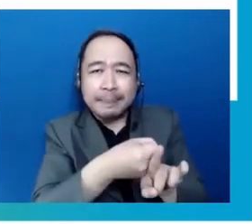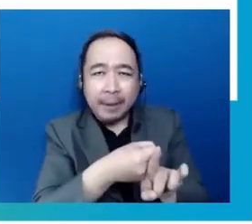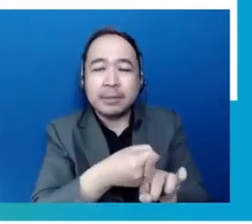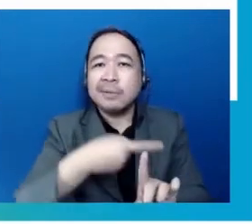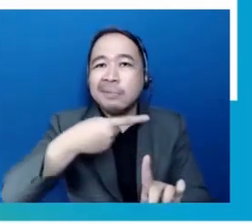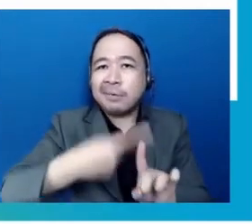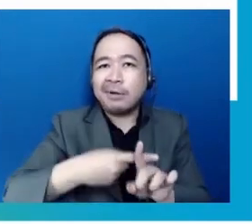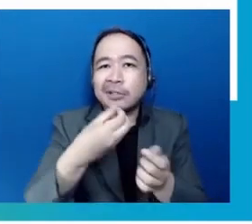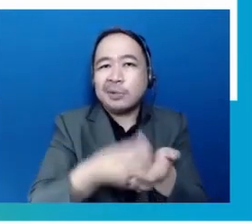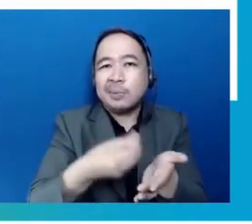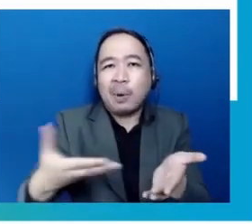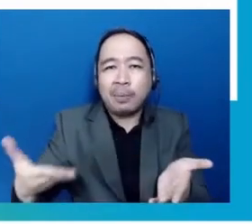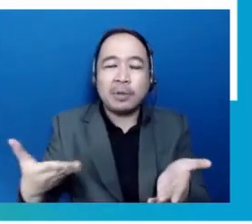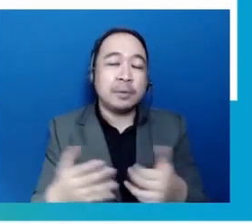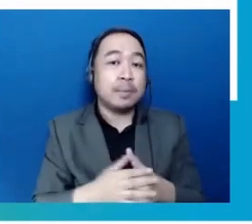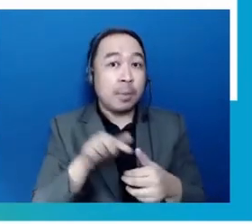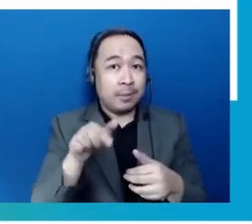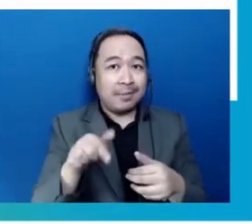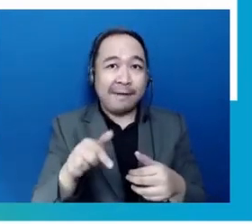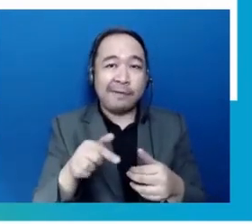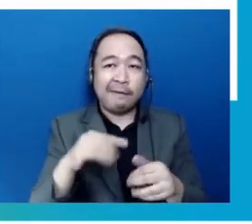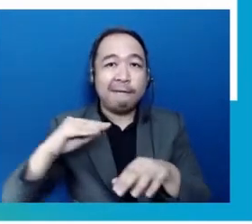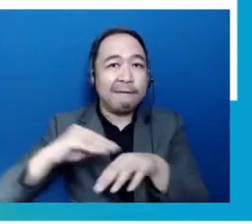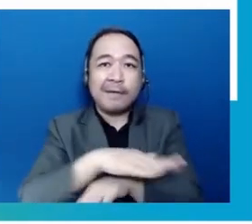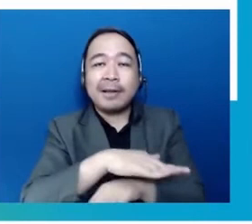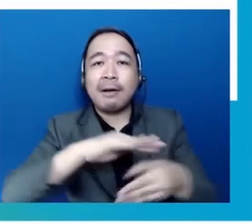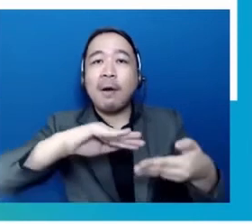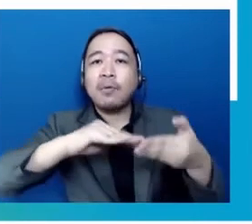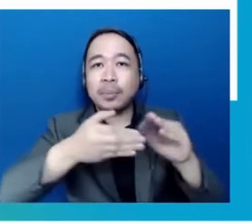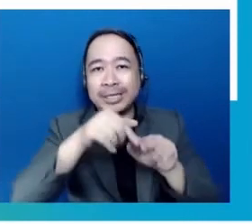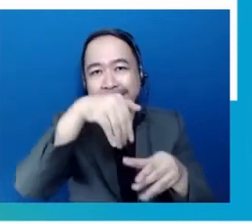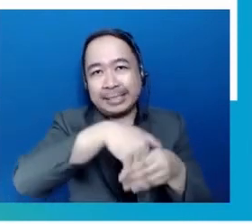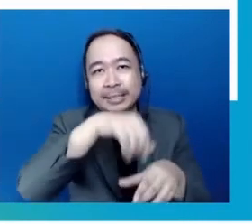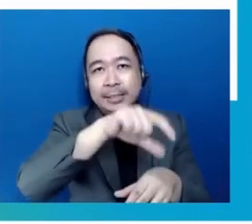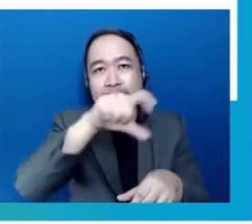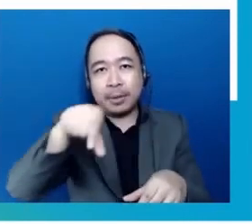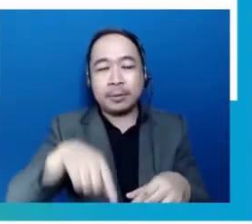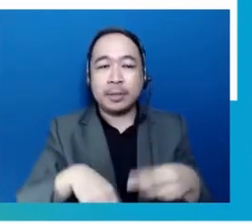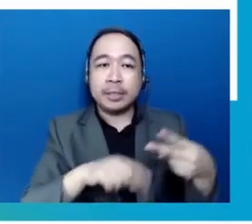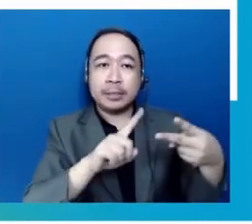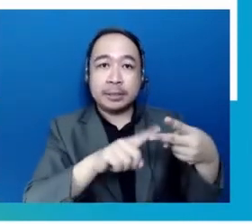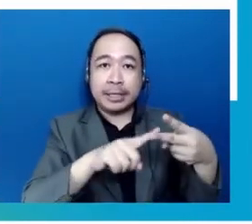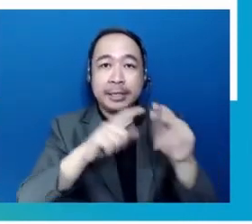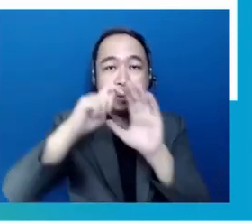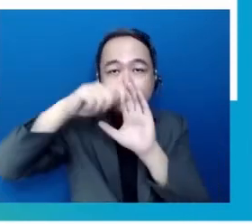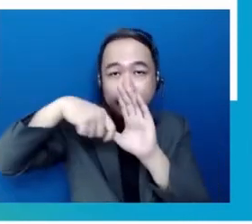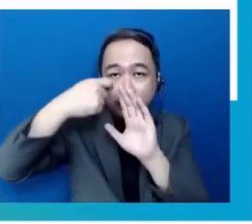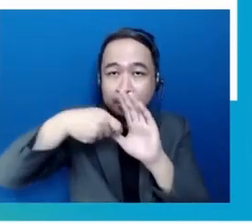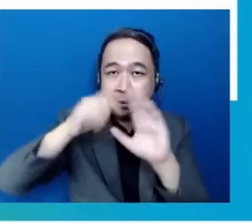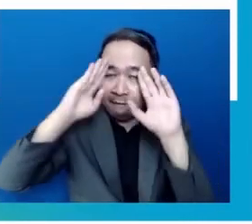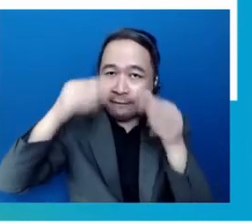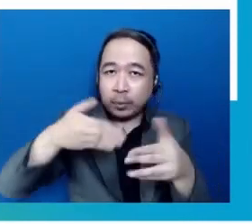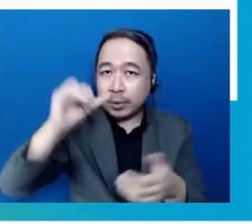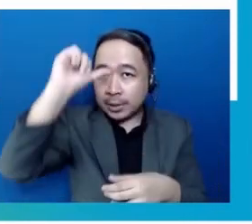this is from the affected Magar community in Nepal. The second project I want to bring your attention to is in India. It's